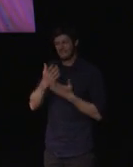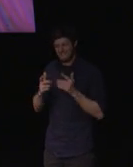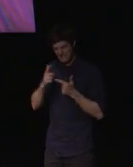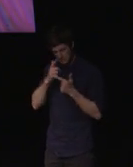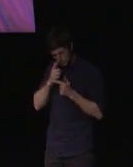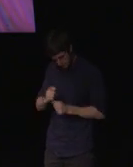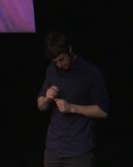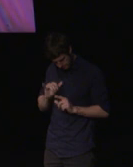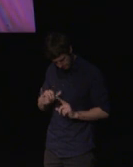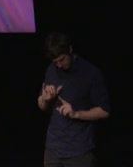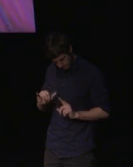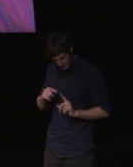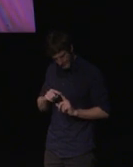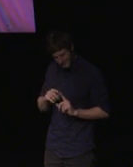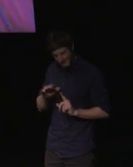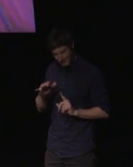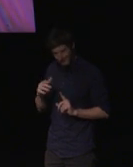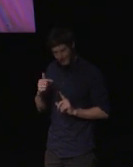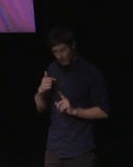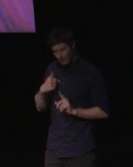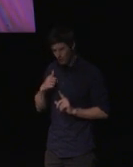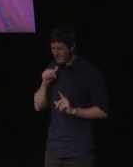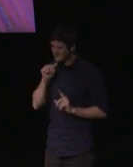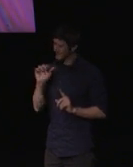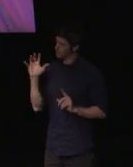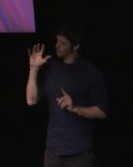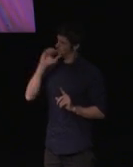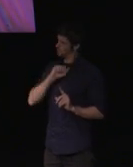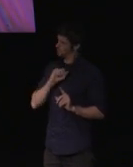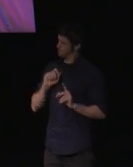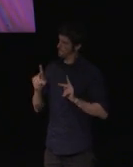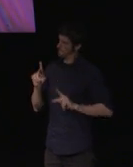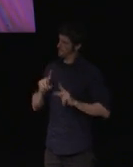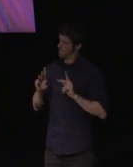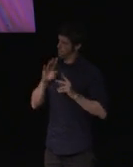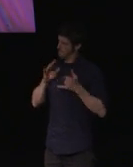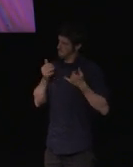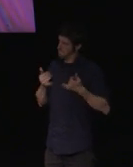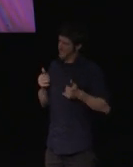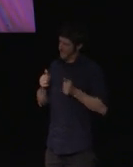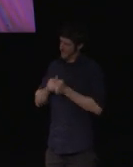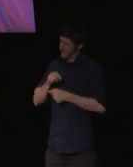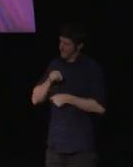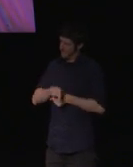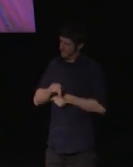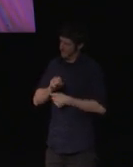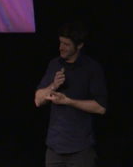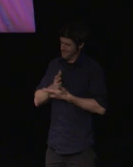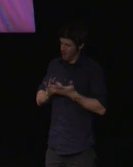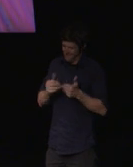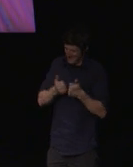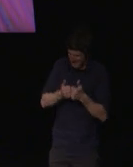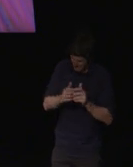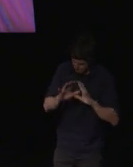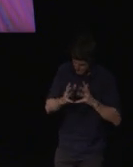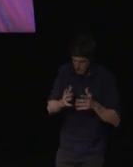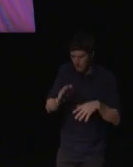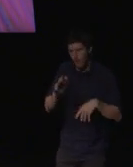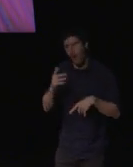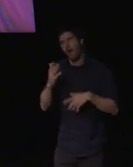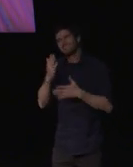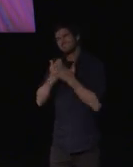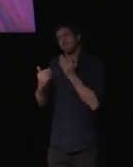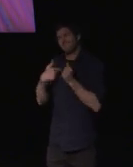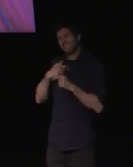we didn't really assume that people would actually play with this like as a part of their rig. I mean, I think some of us did. We all had different levels of where we